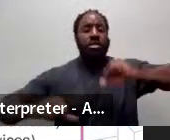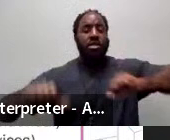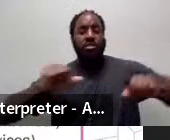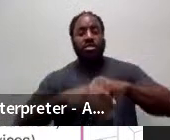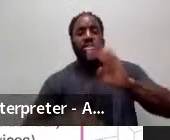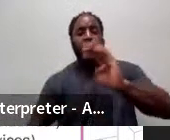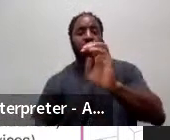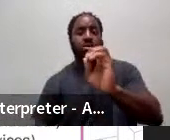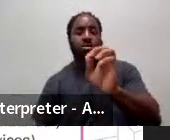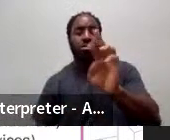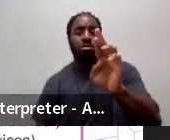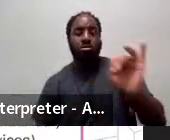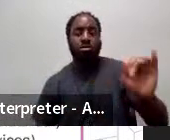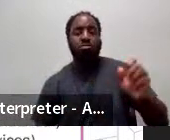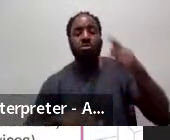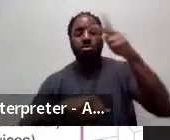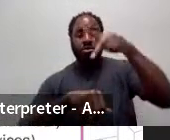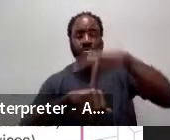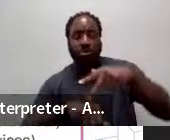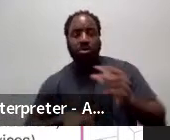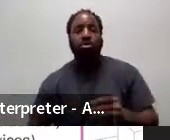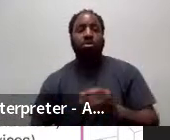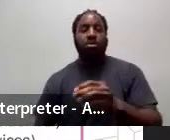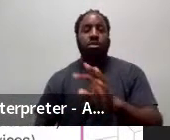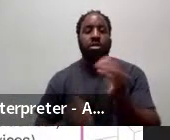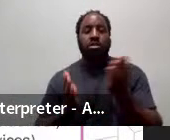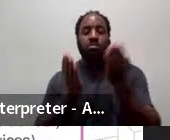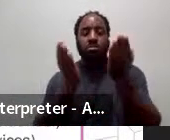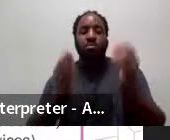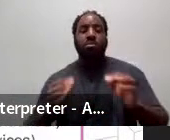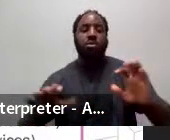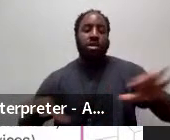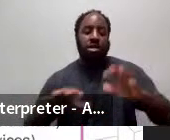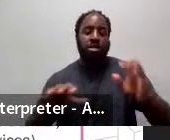and focusing on the corridors and strengthening those.